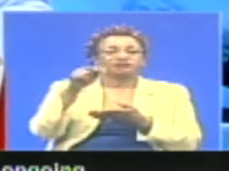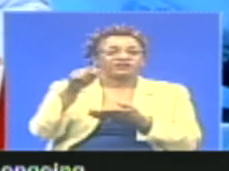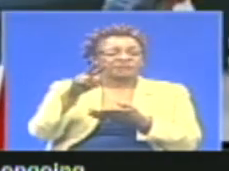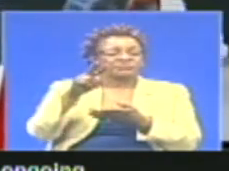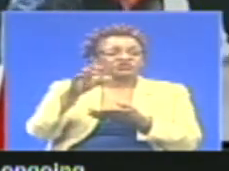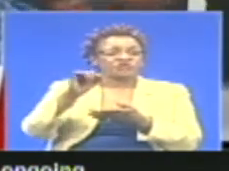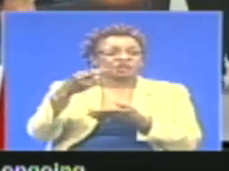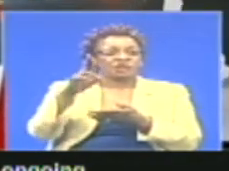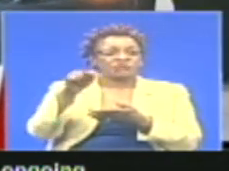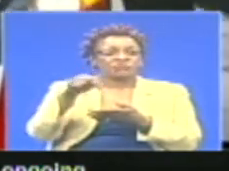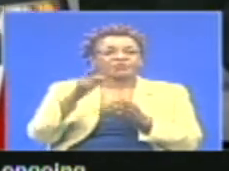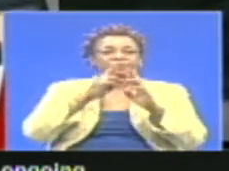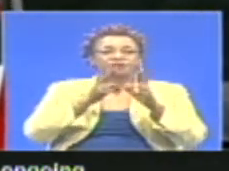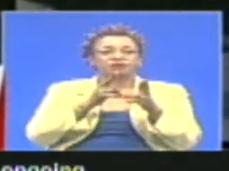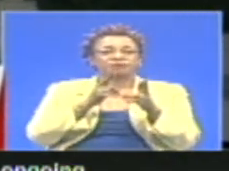reports.